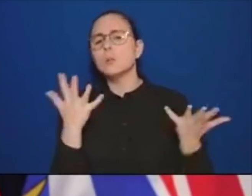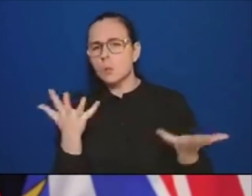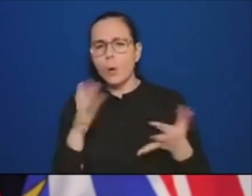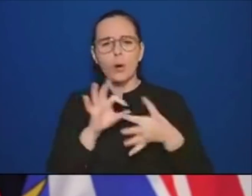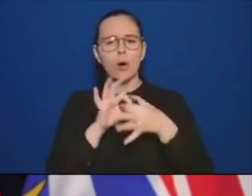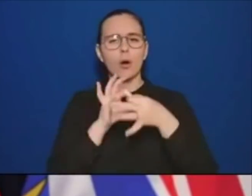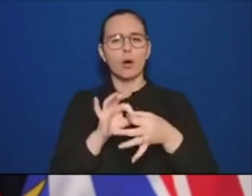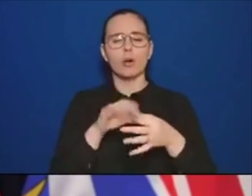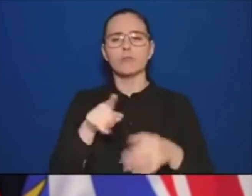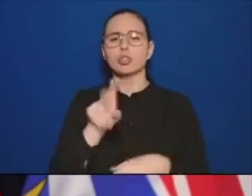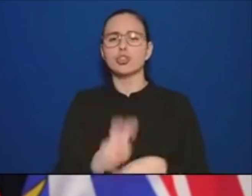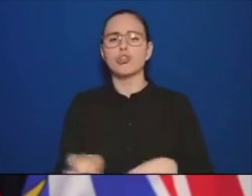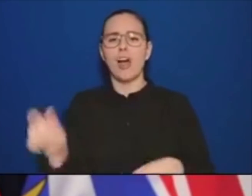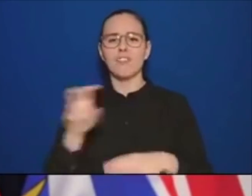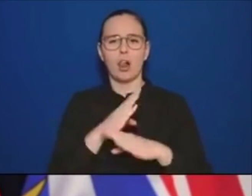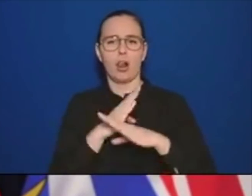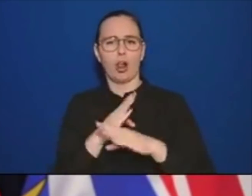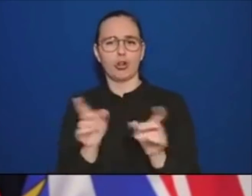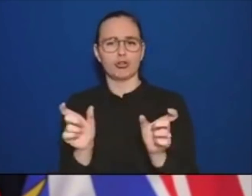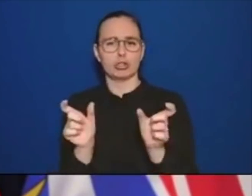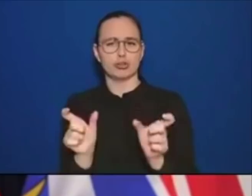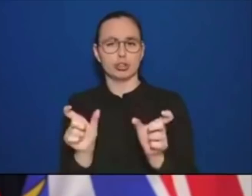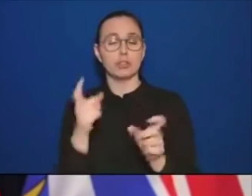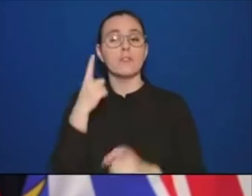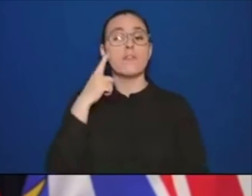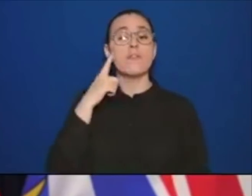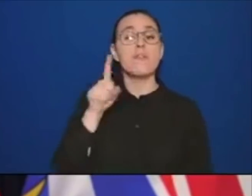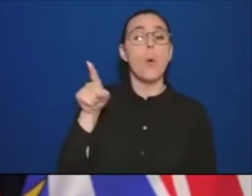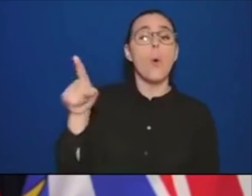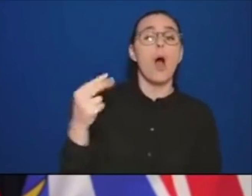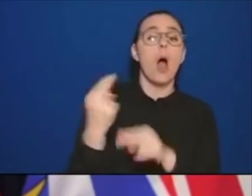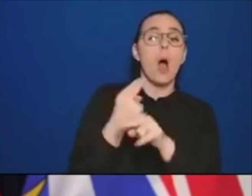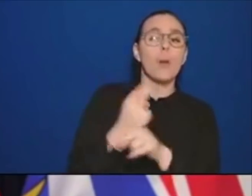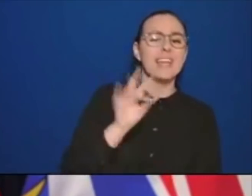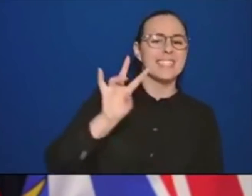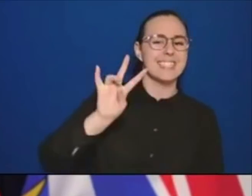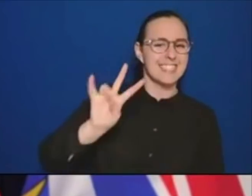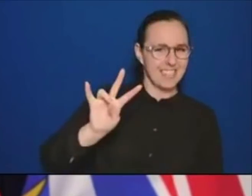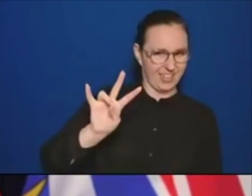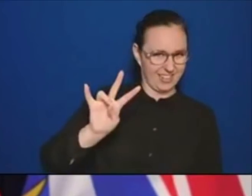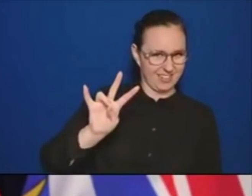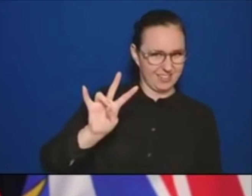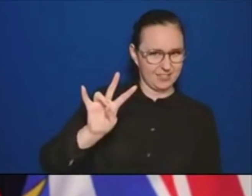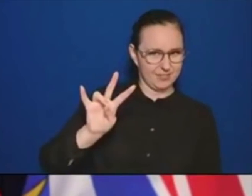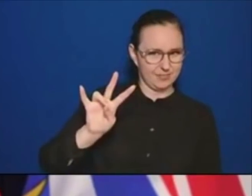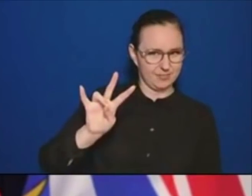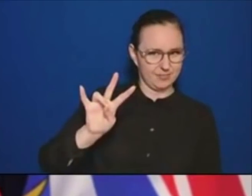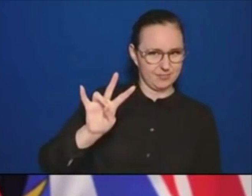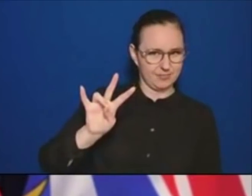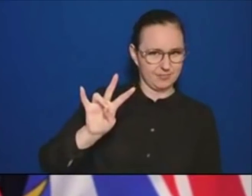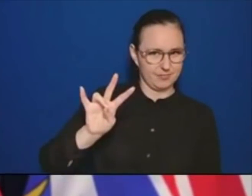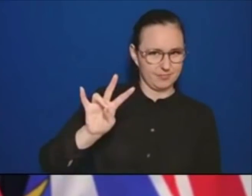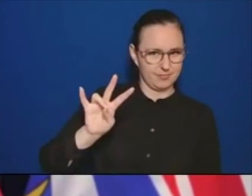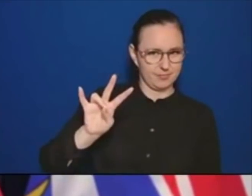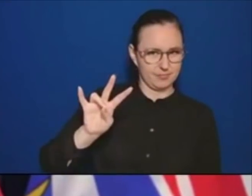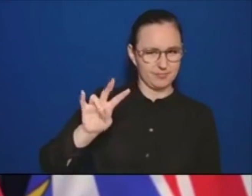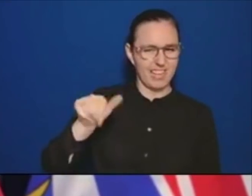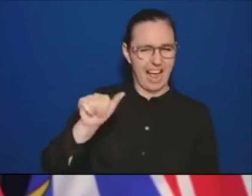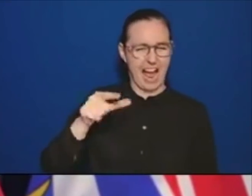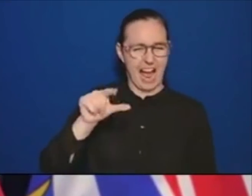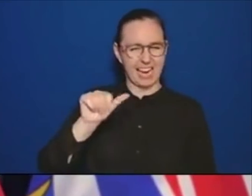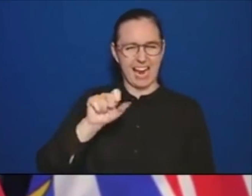on Highway 7 from the area west of Agassiz to Mission. This had